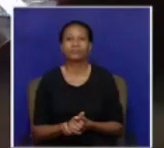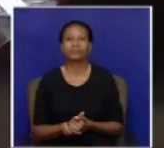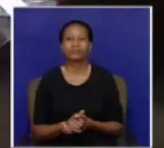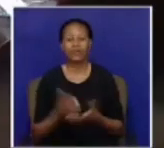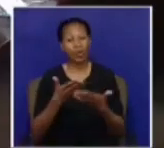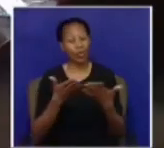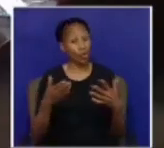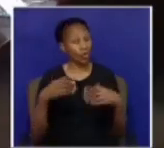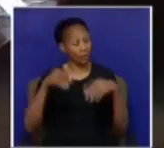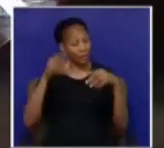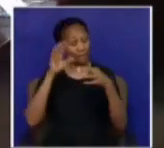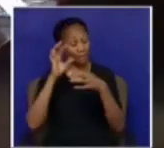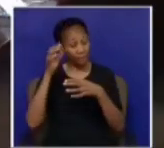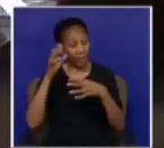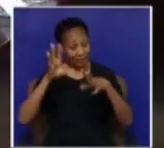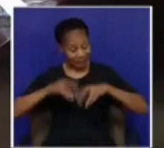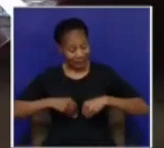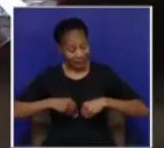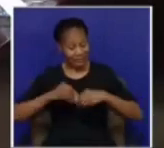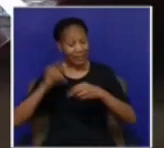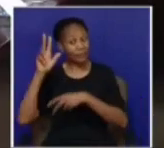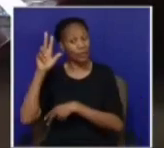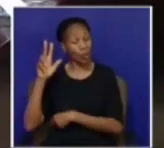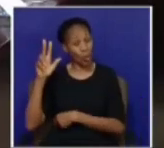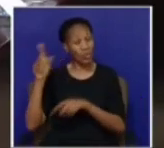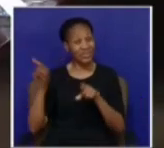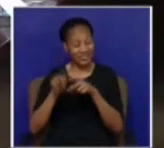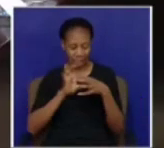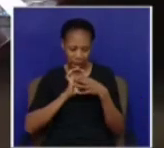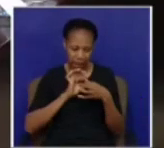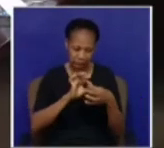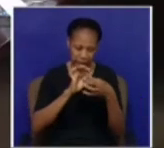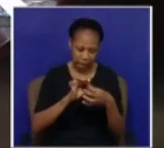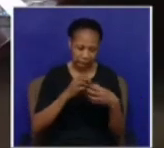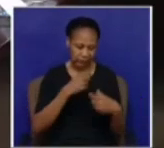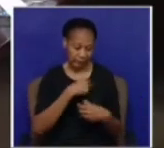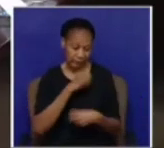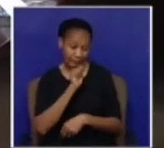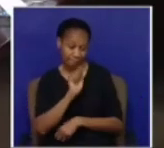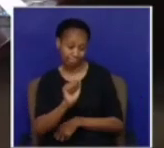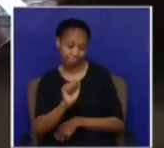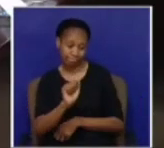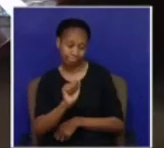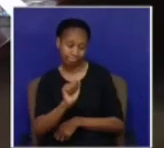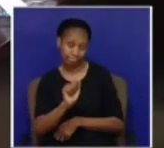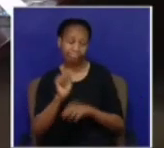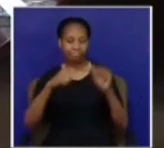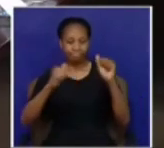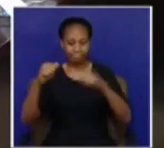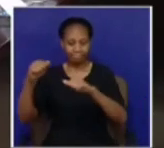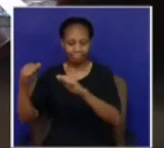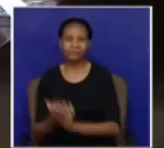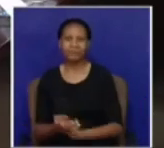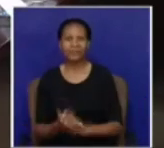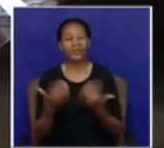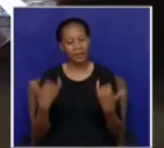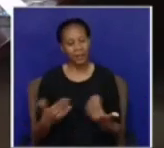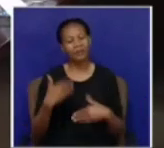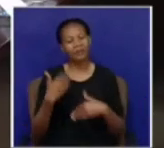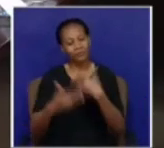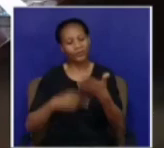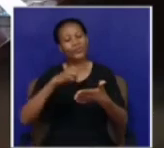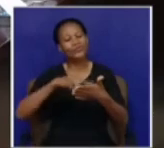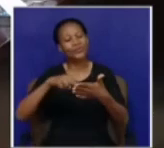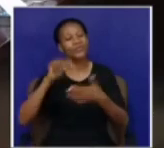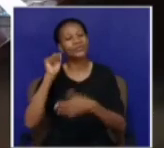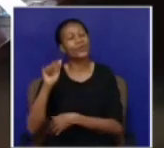All of you consider the oath or affirmation binding on your conscience? You may proceed to read